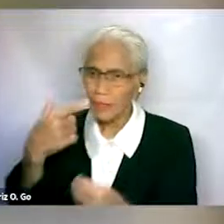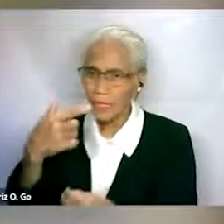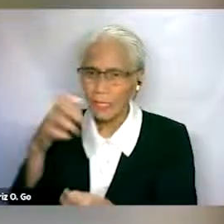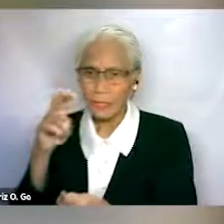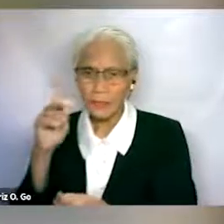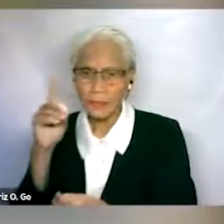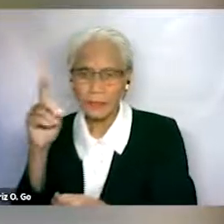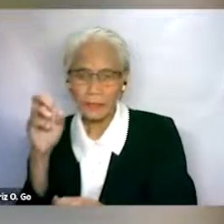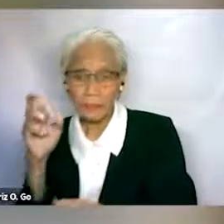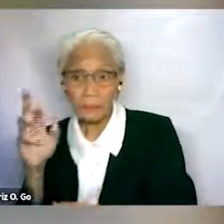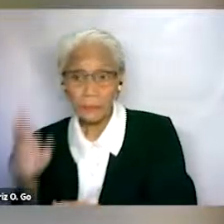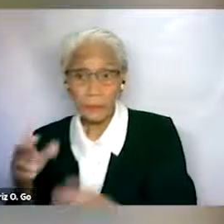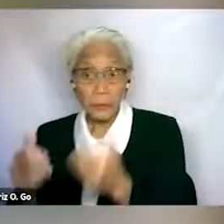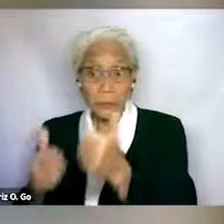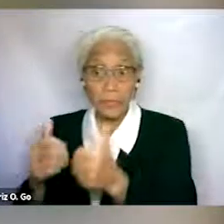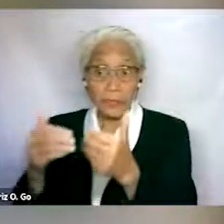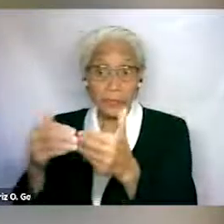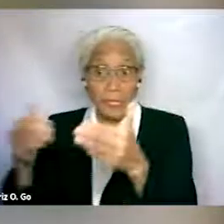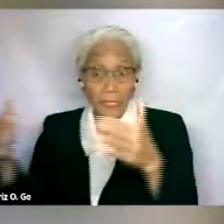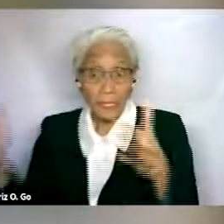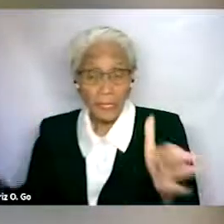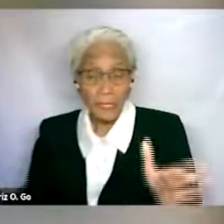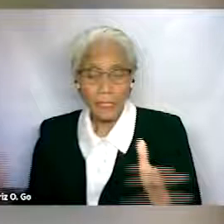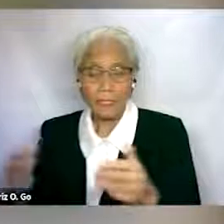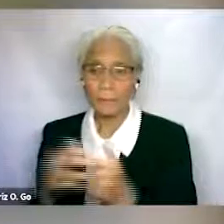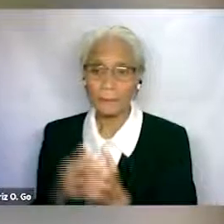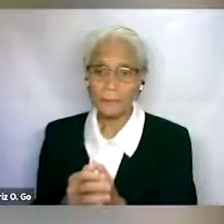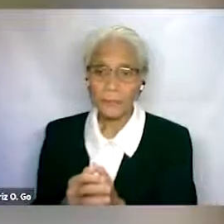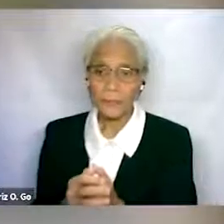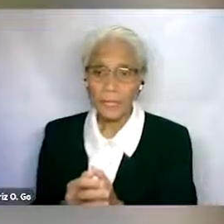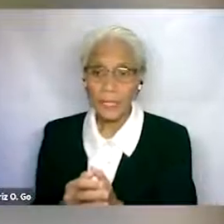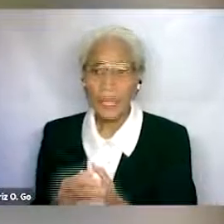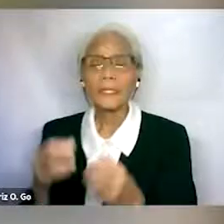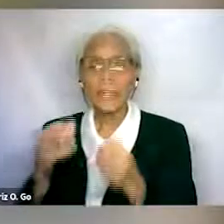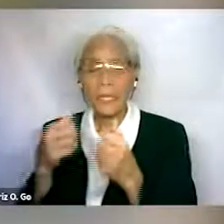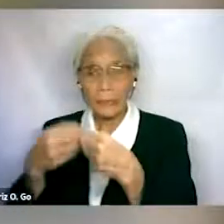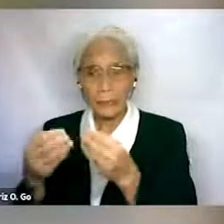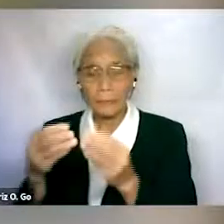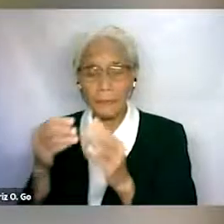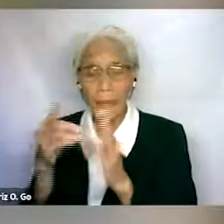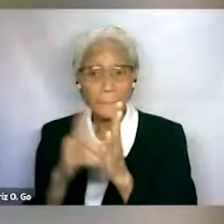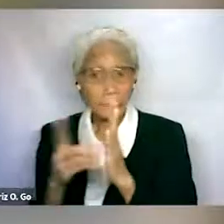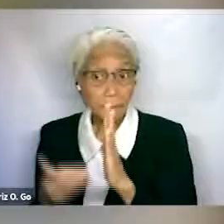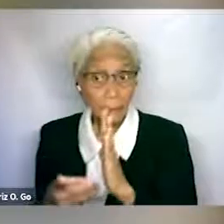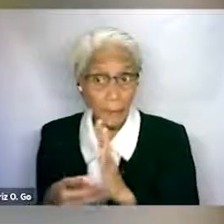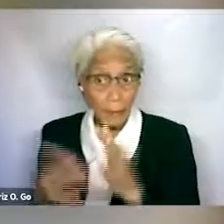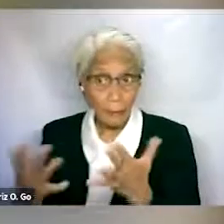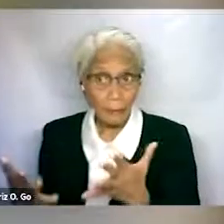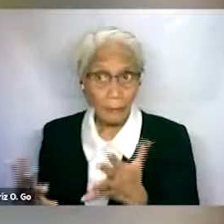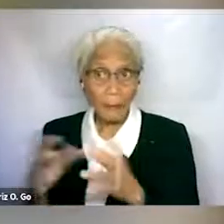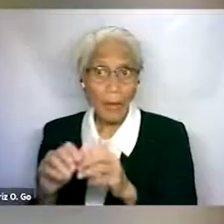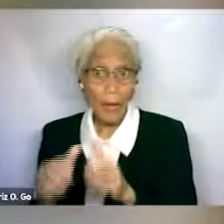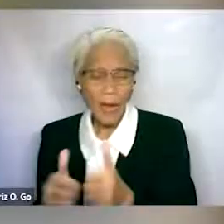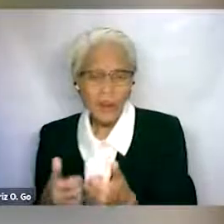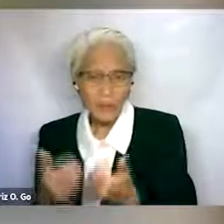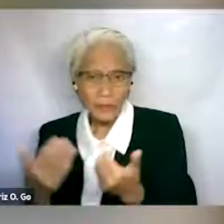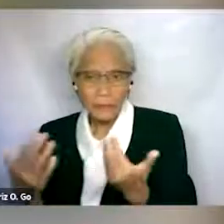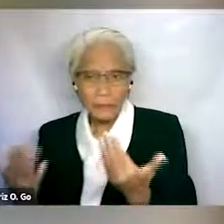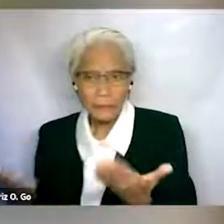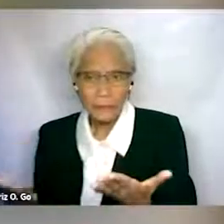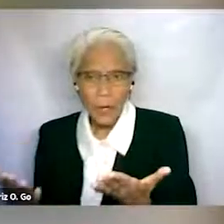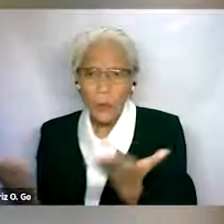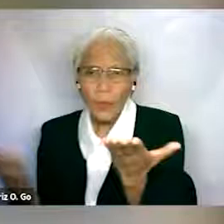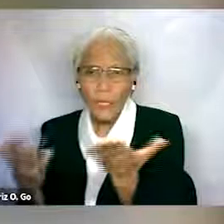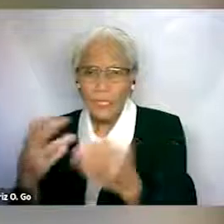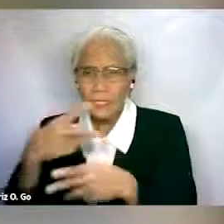of conduct of men and women. And then it recognizes that these impact enjoyment of rights. So if you look at it, CEDAW looks at